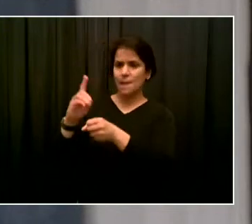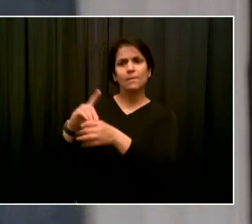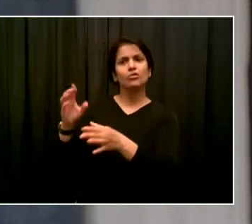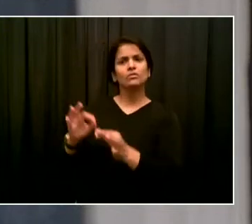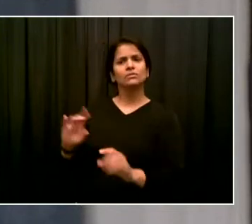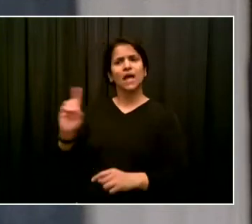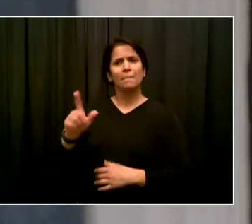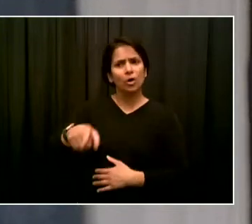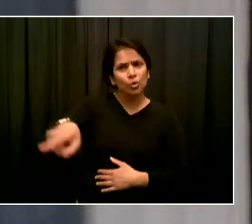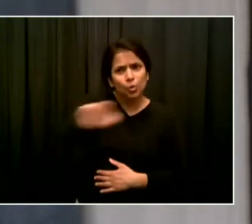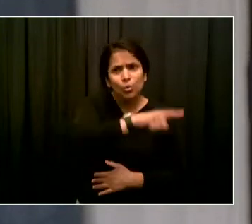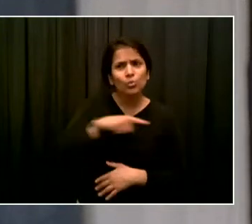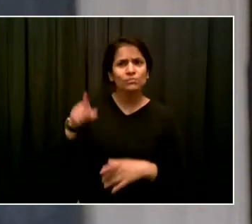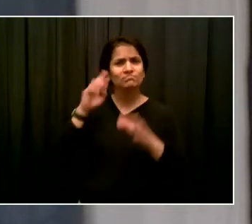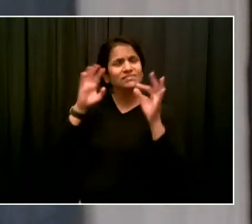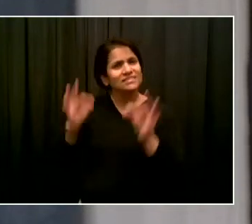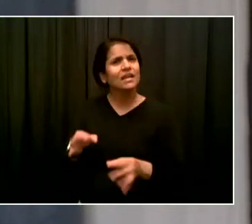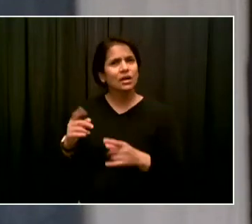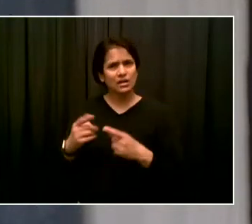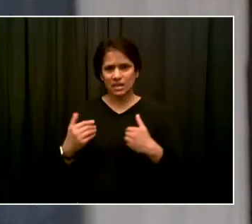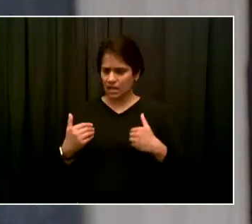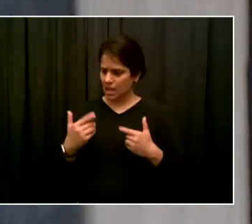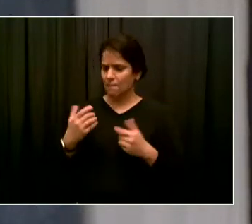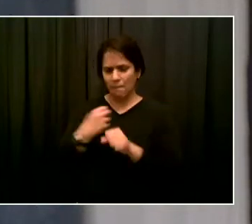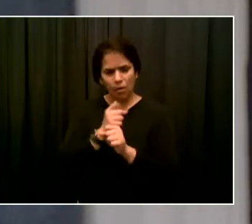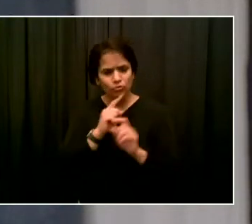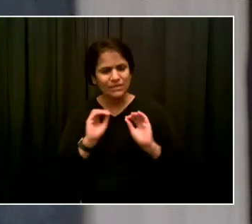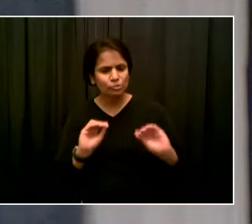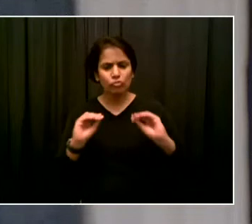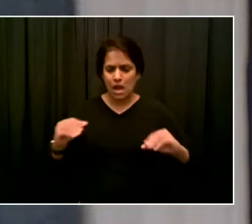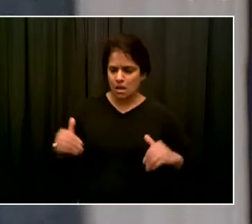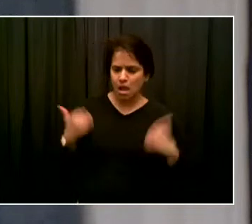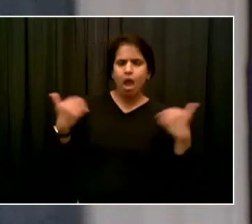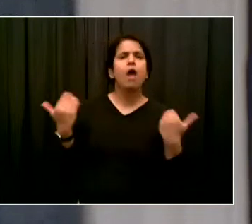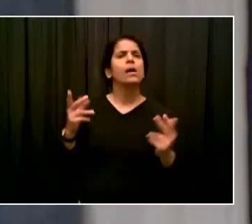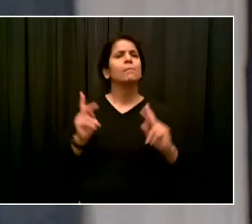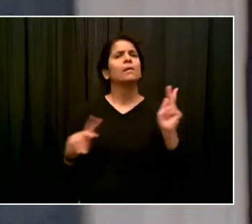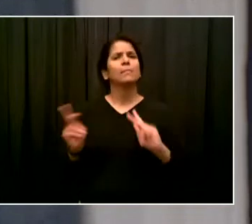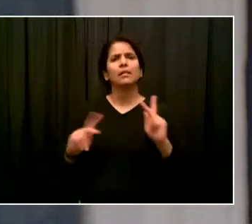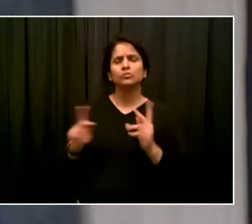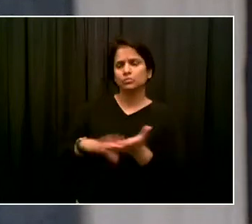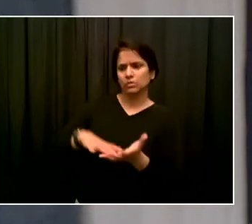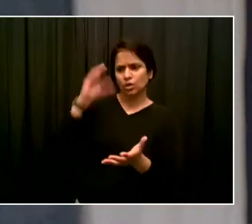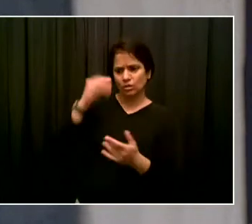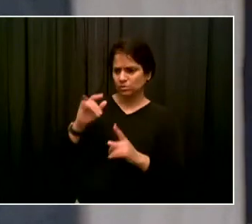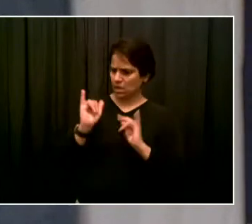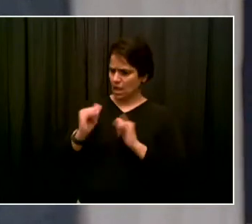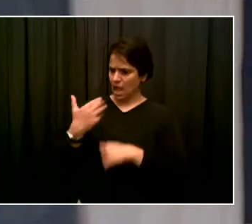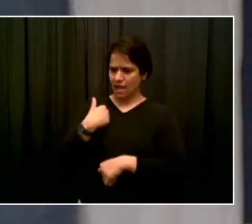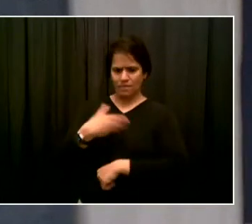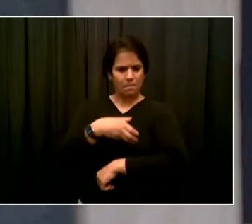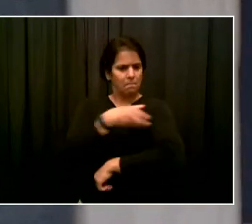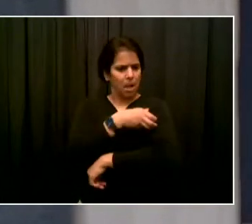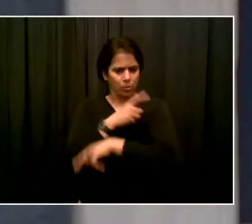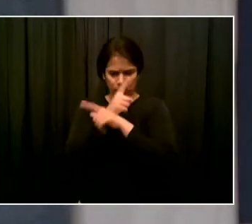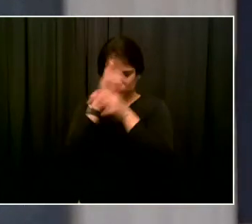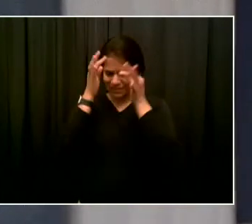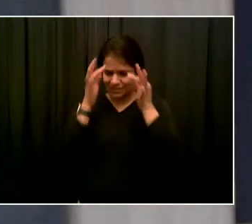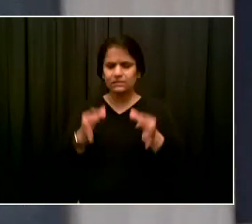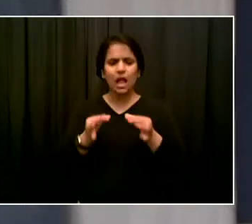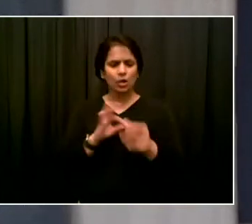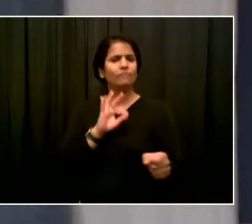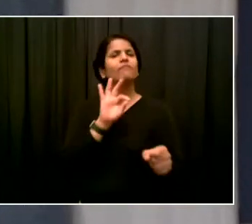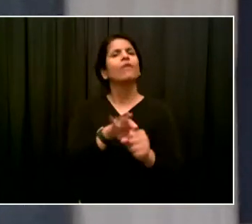entire career, through my work on campaigns, doing voter protection in Florida and Pennsylvania, and here at City